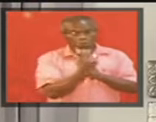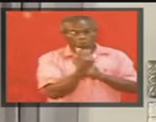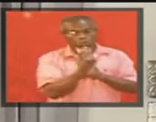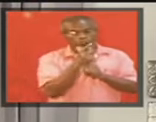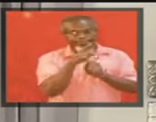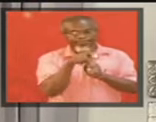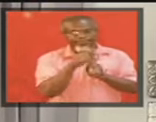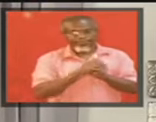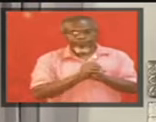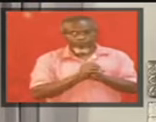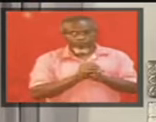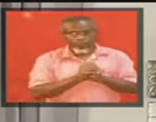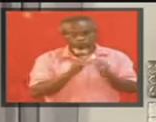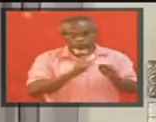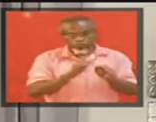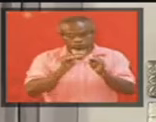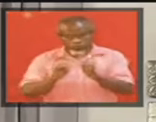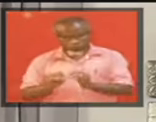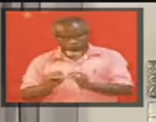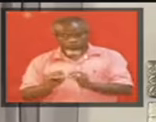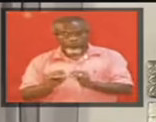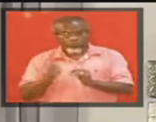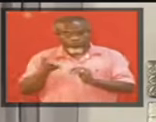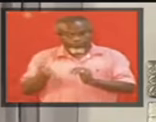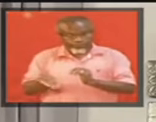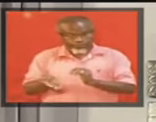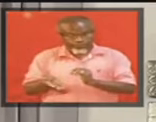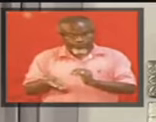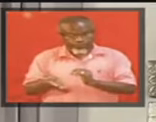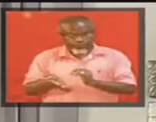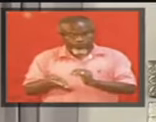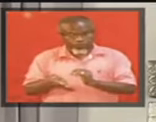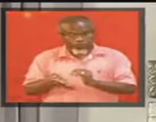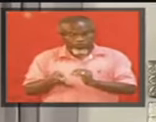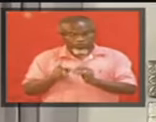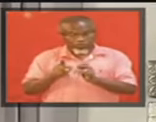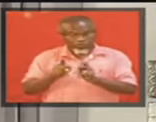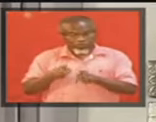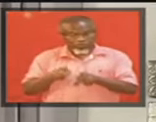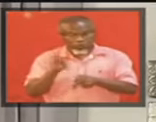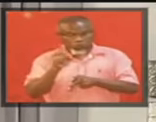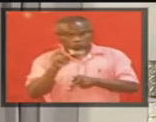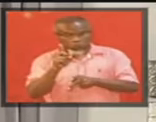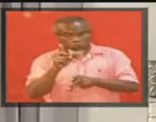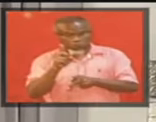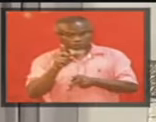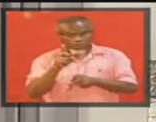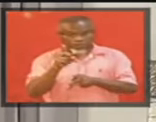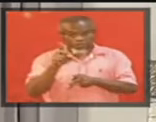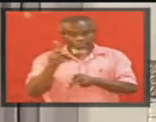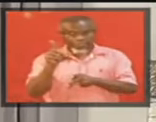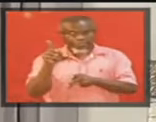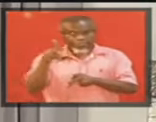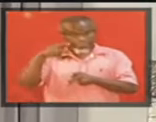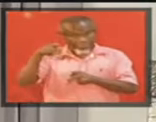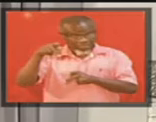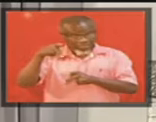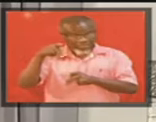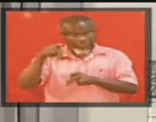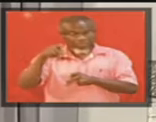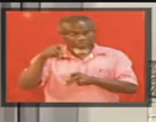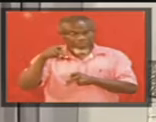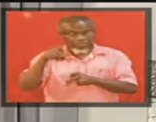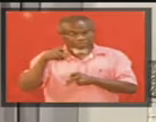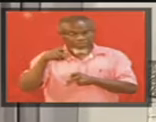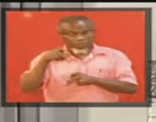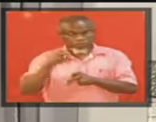our step-down facilities, we have persons at the Debe Academy, Debe Halls, which is the University of the